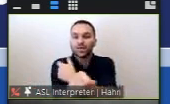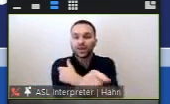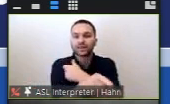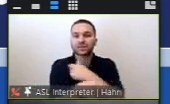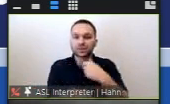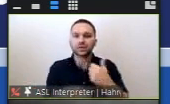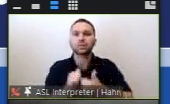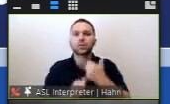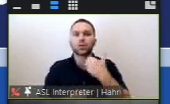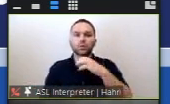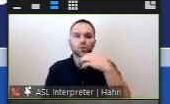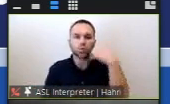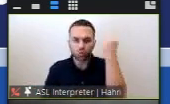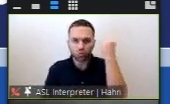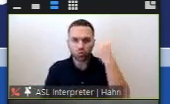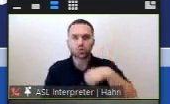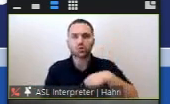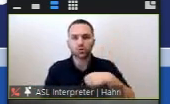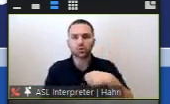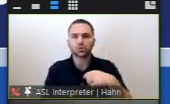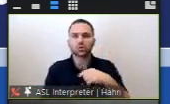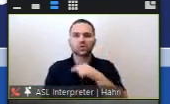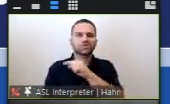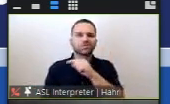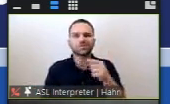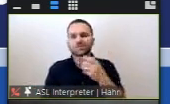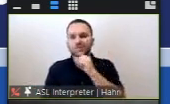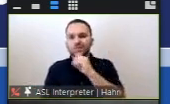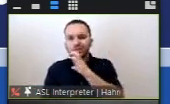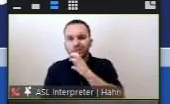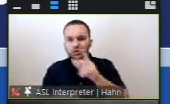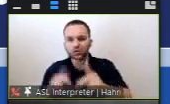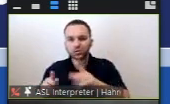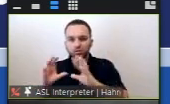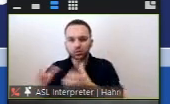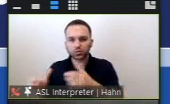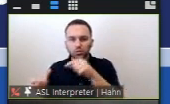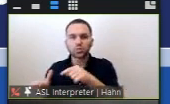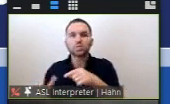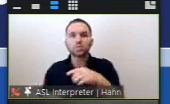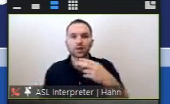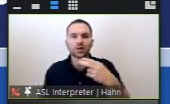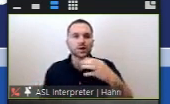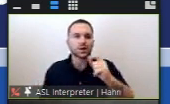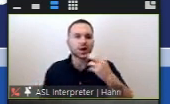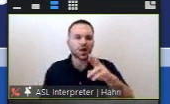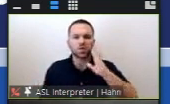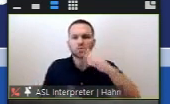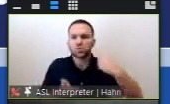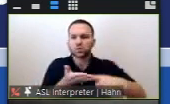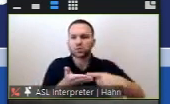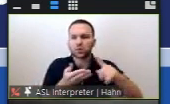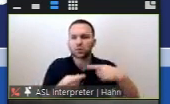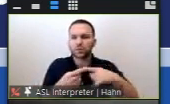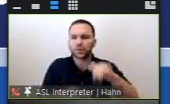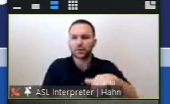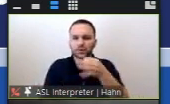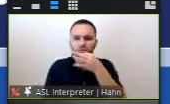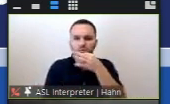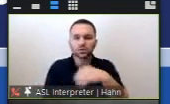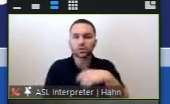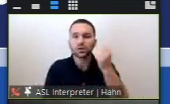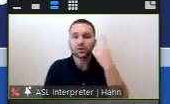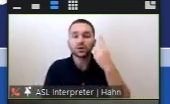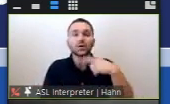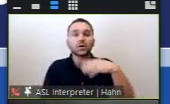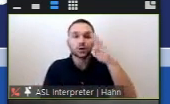highest vaccination rates are among our older age groups, and that's some of the data that Heather's going to share with you in just a little bit. But also we know that our older population